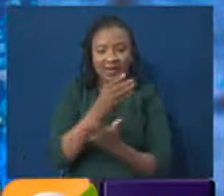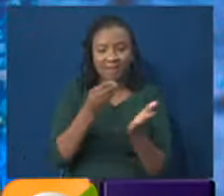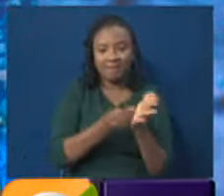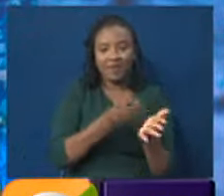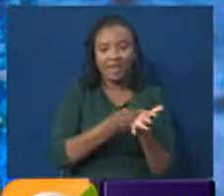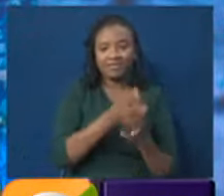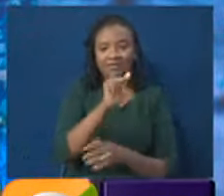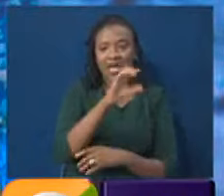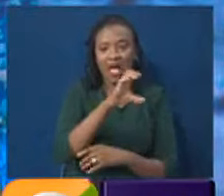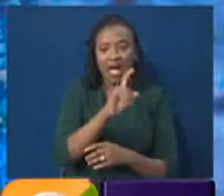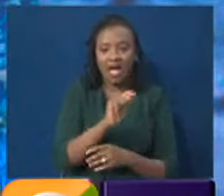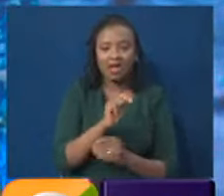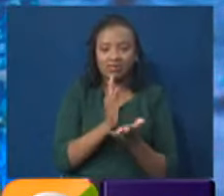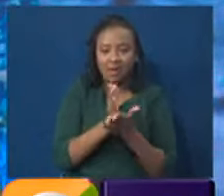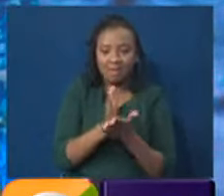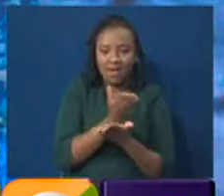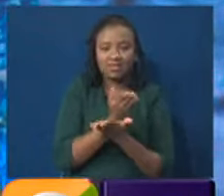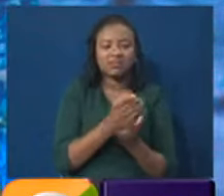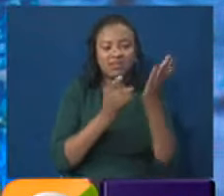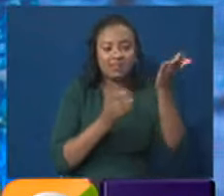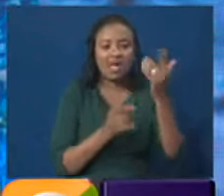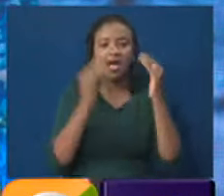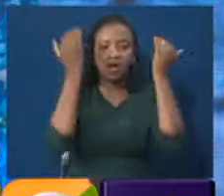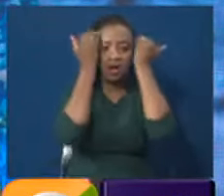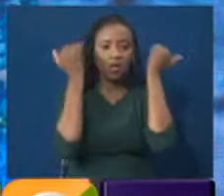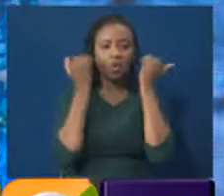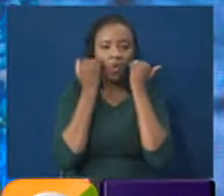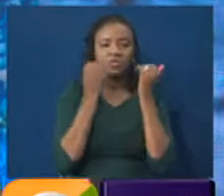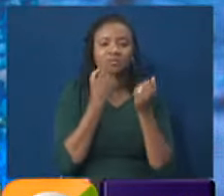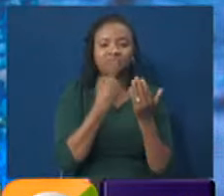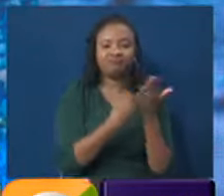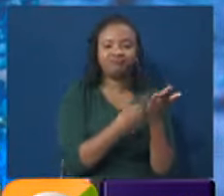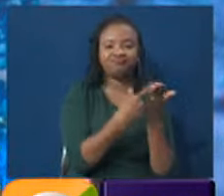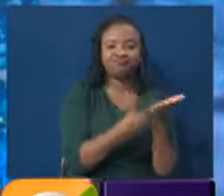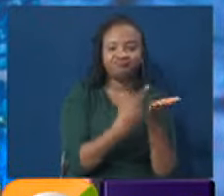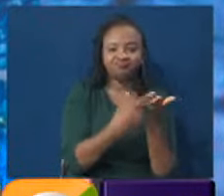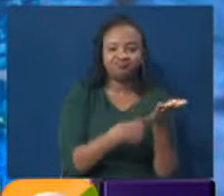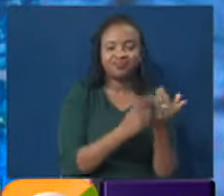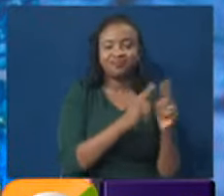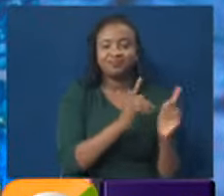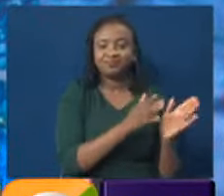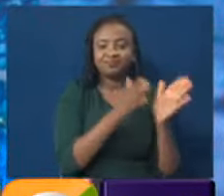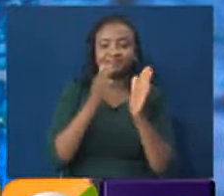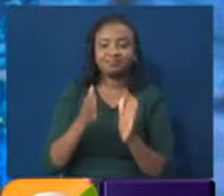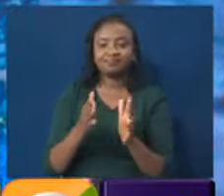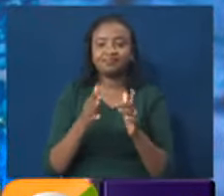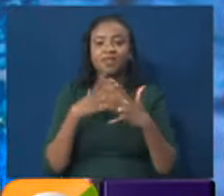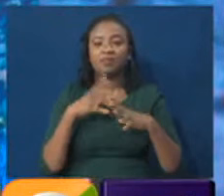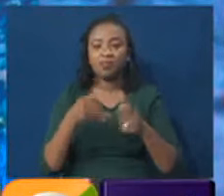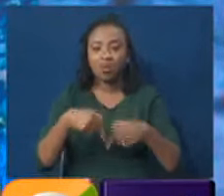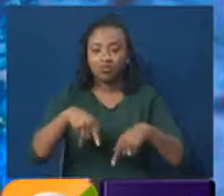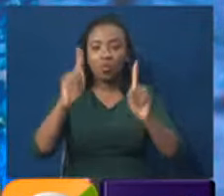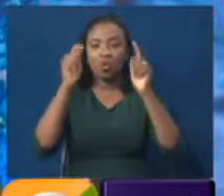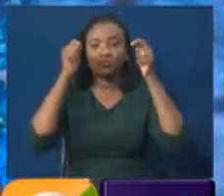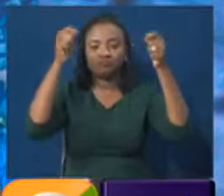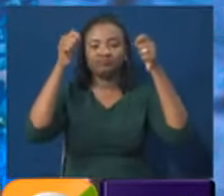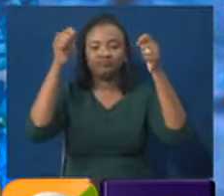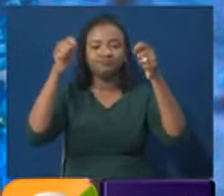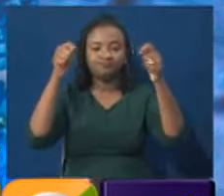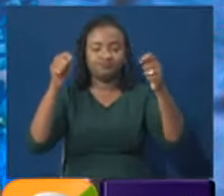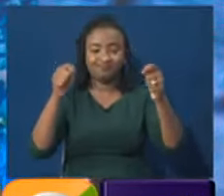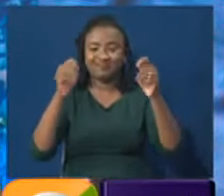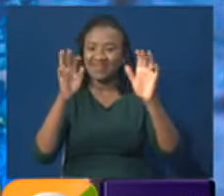as we saw today. Also, on the other side of the demonstrations, the reconciliation talks